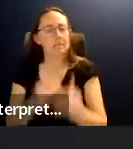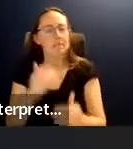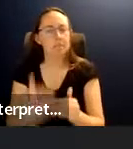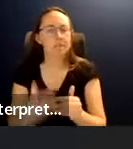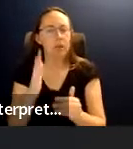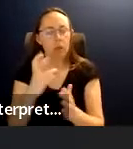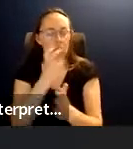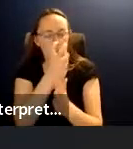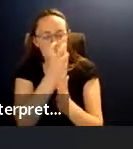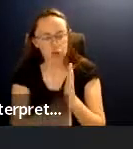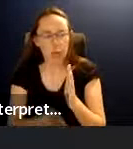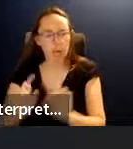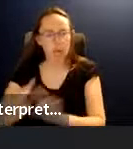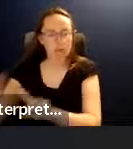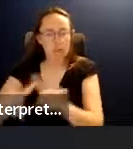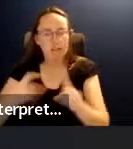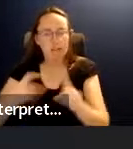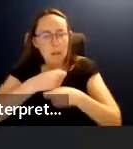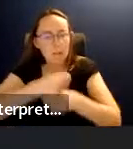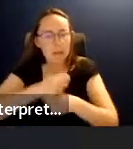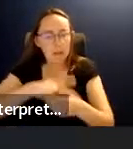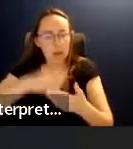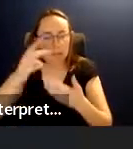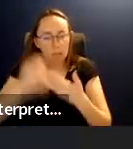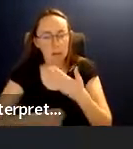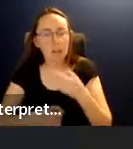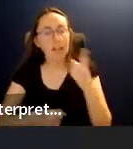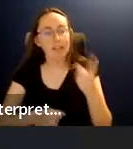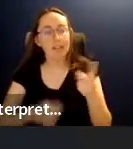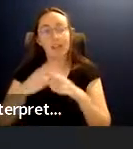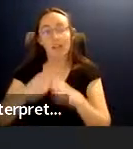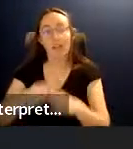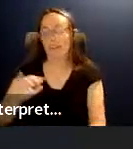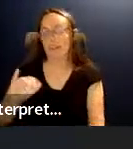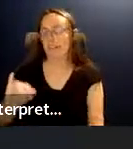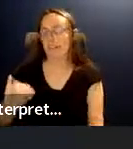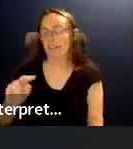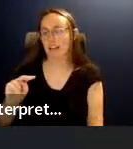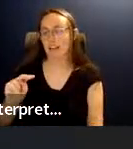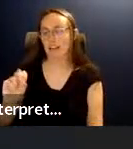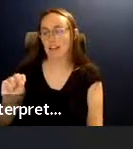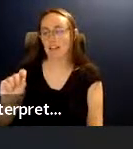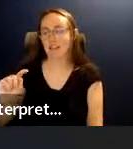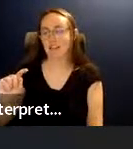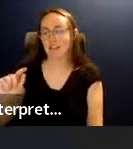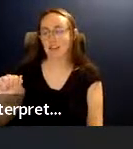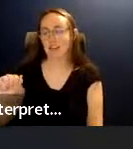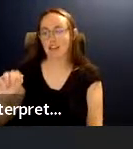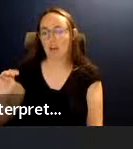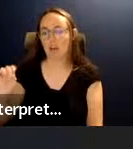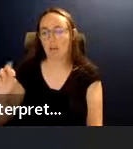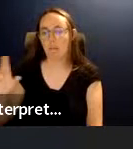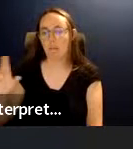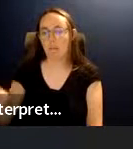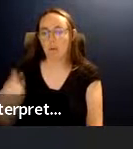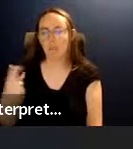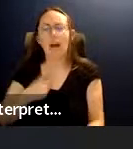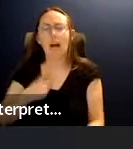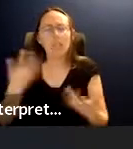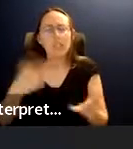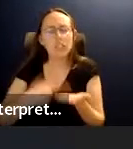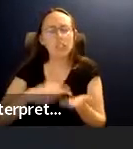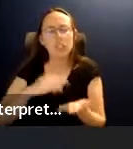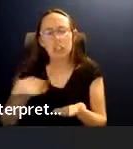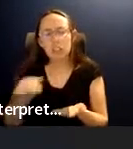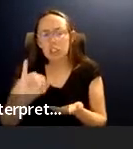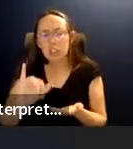the different maker projects. This is Instamorph. So I was talking about jigs and making snapping jigs and things out of